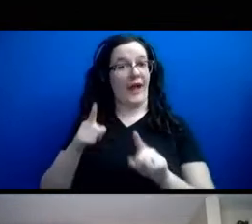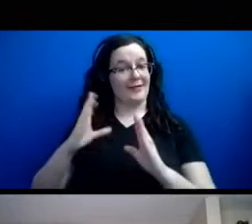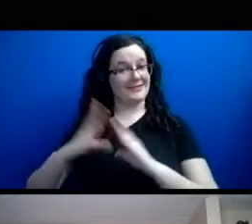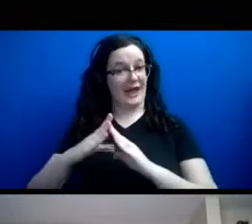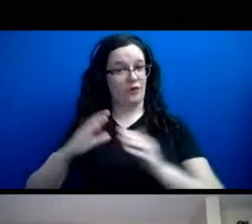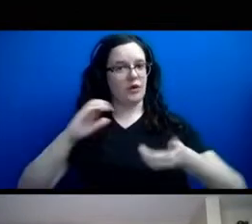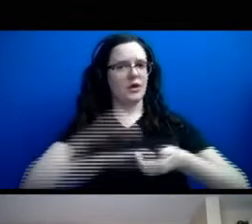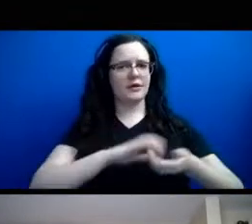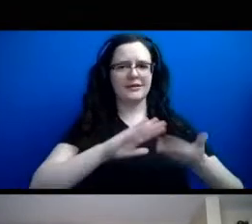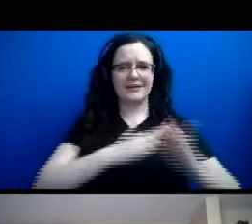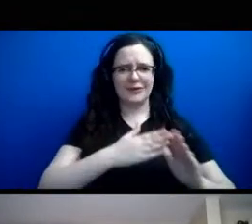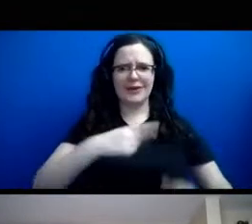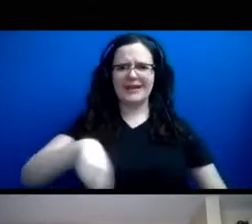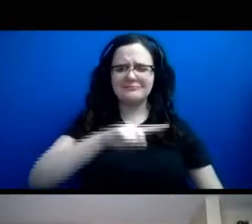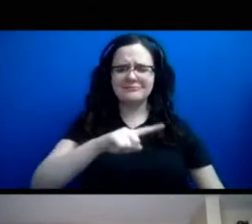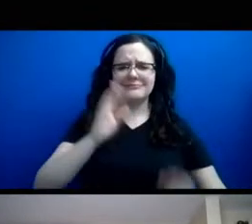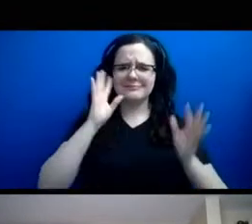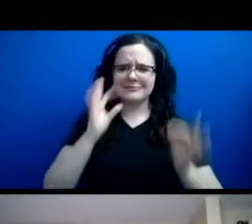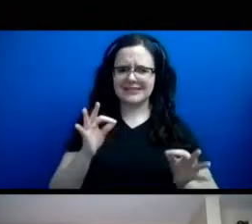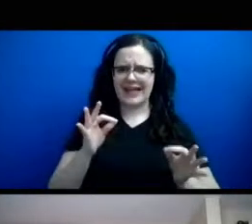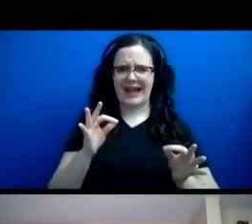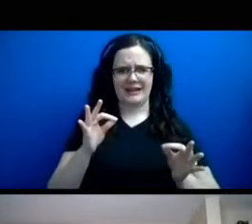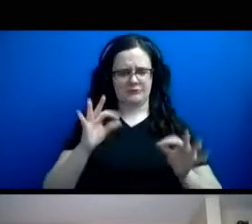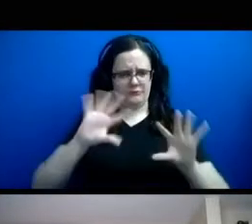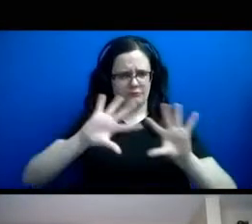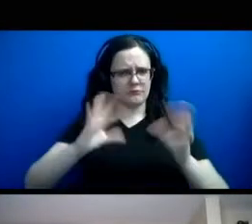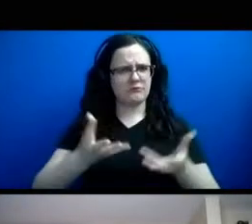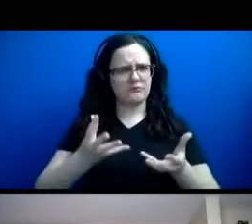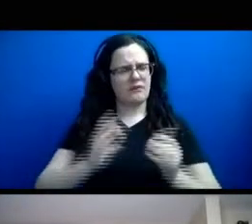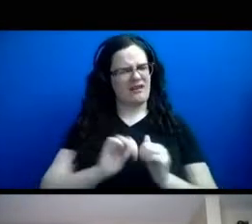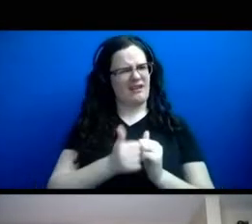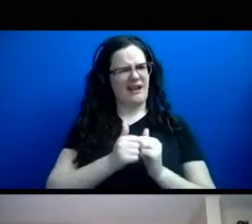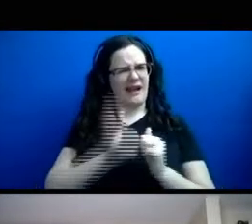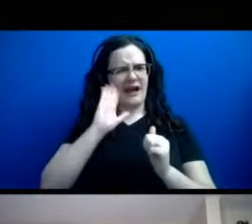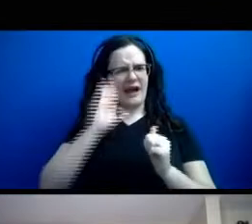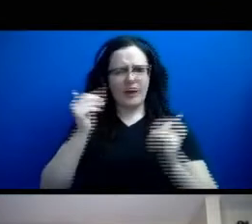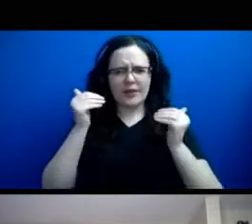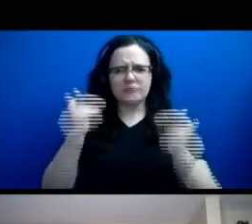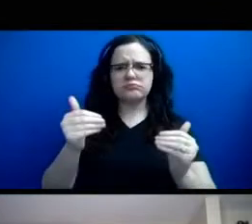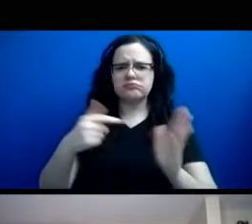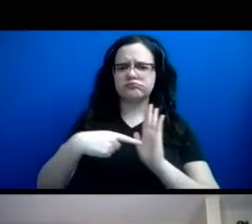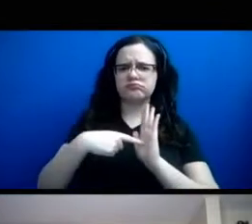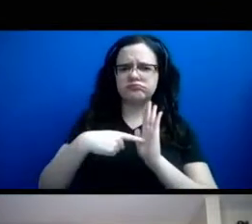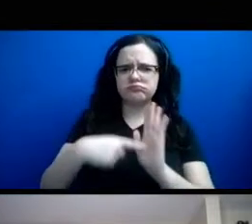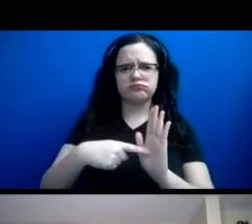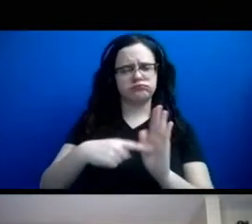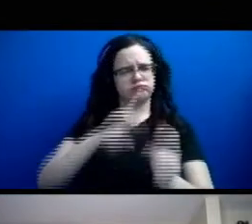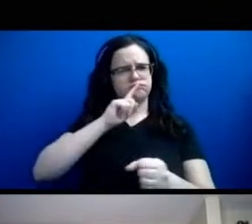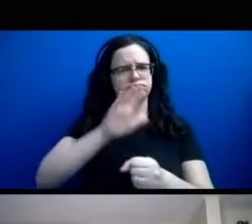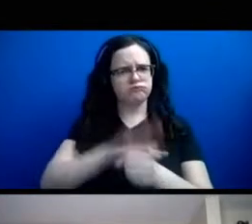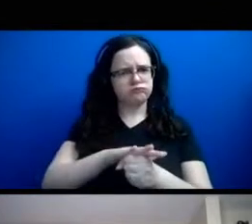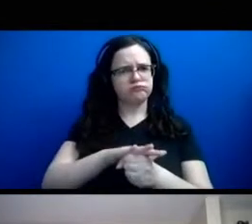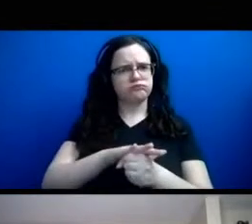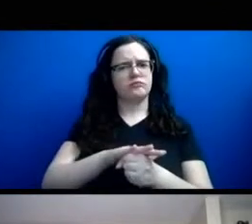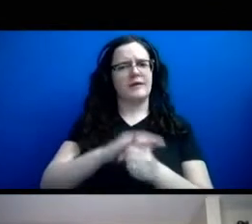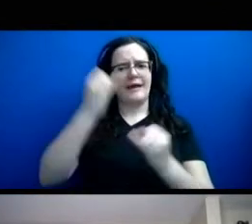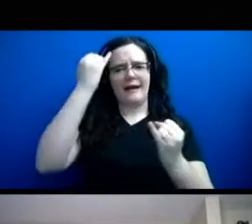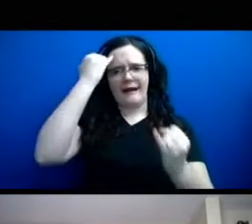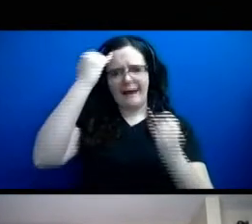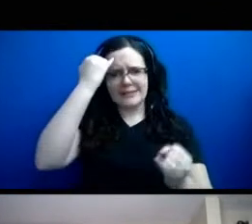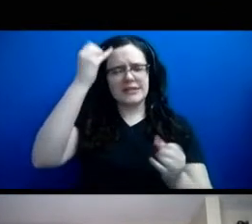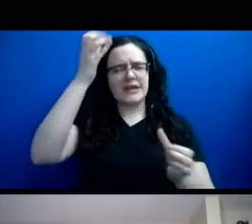making decisions about how you as an entity could manifest an ongoing commitment to the ideas and concepts